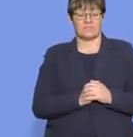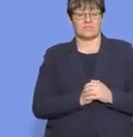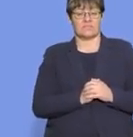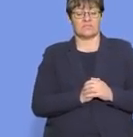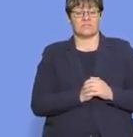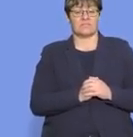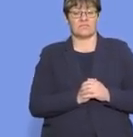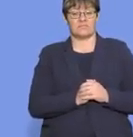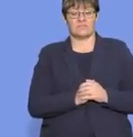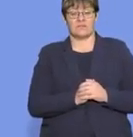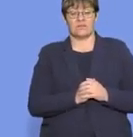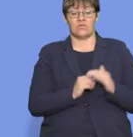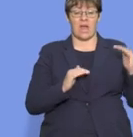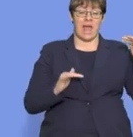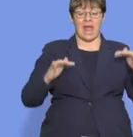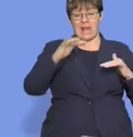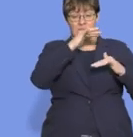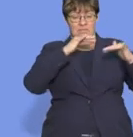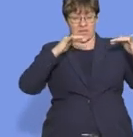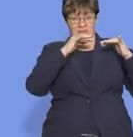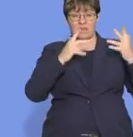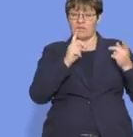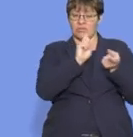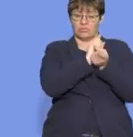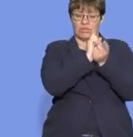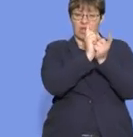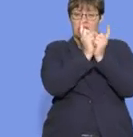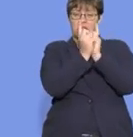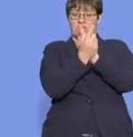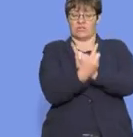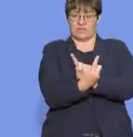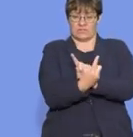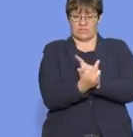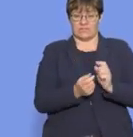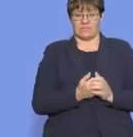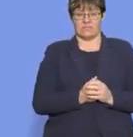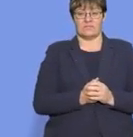So the composition of the atmosphere is changing.